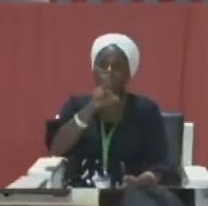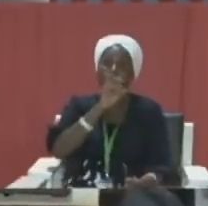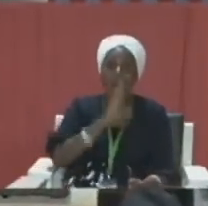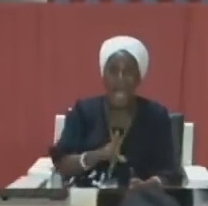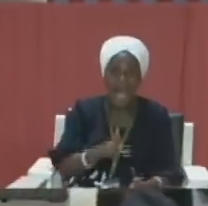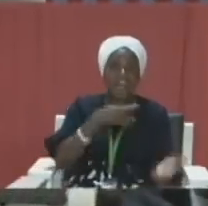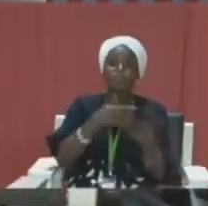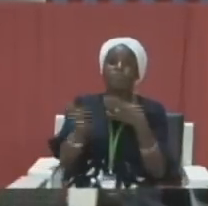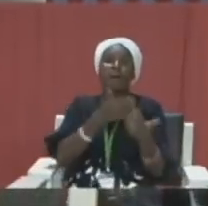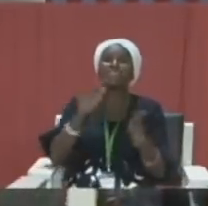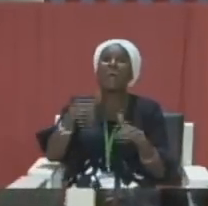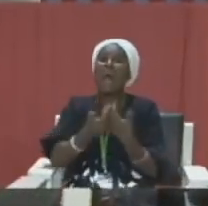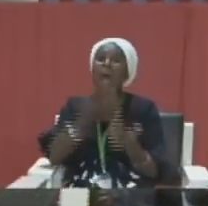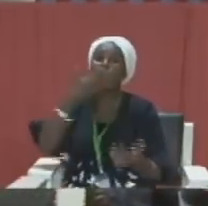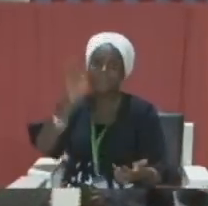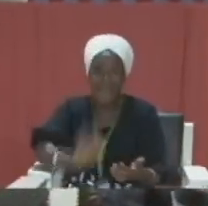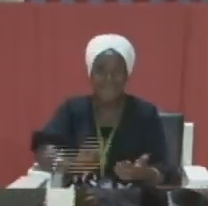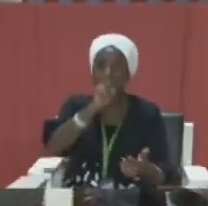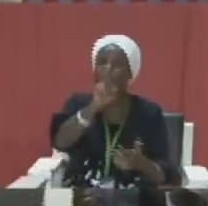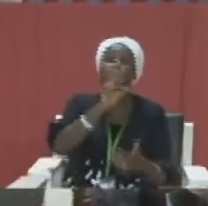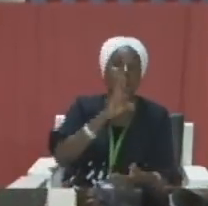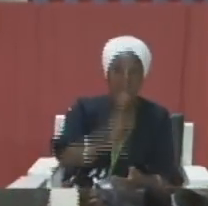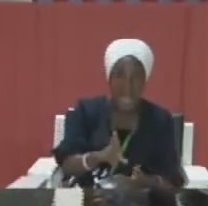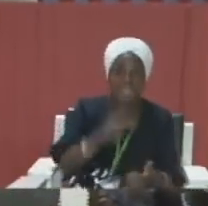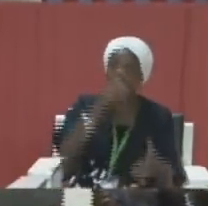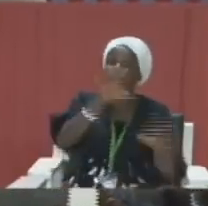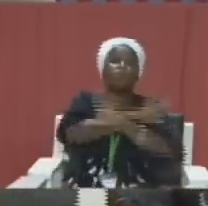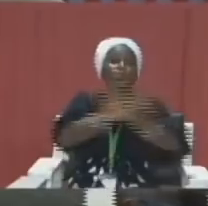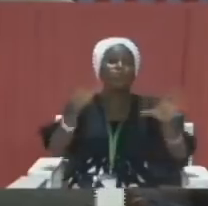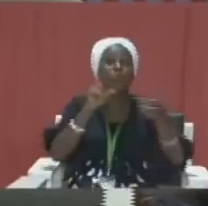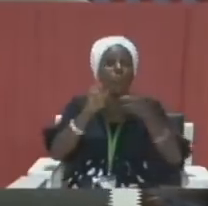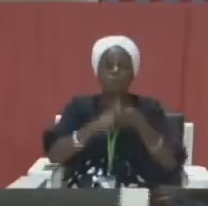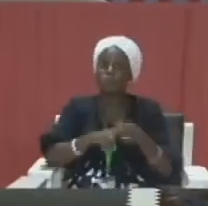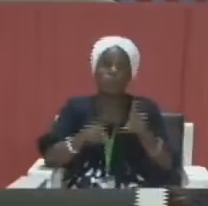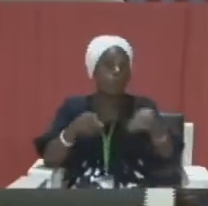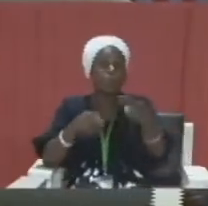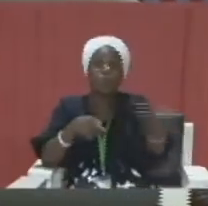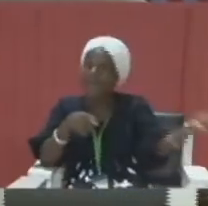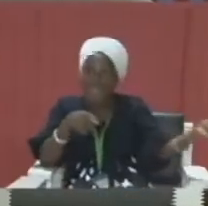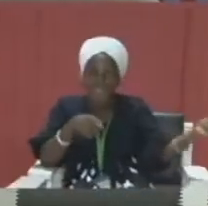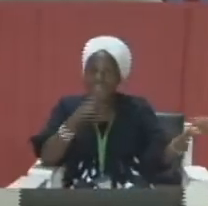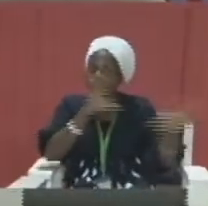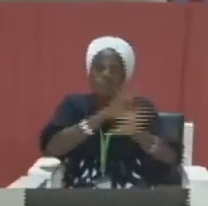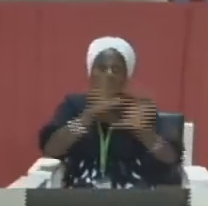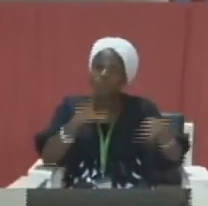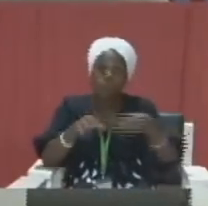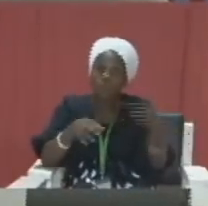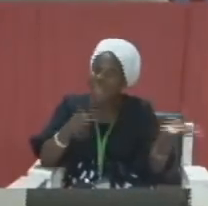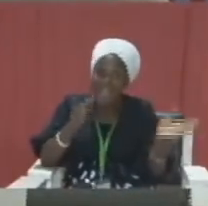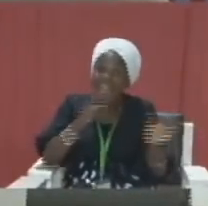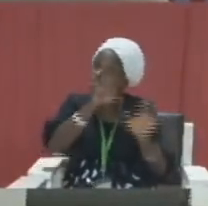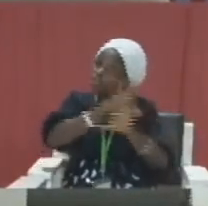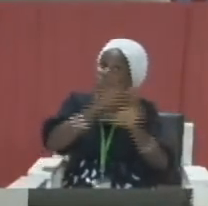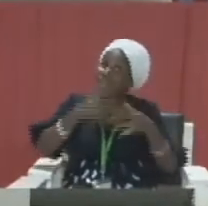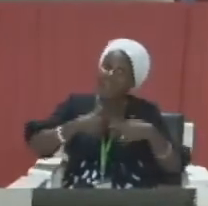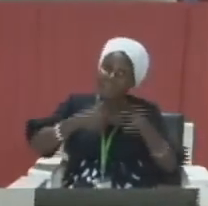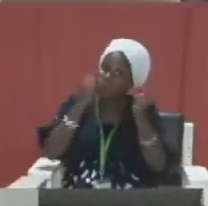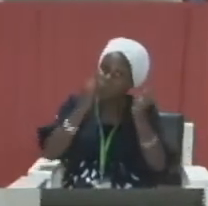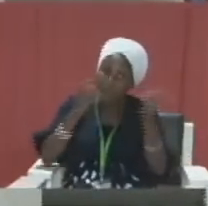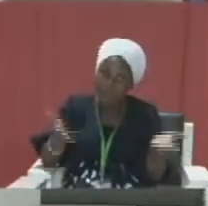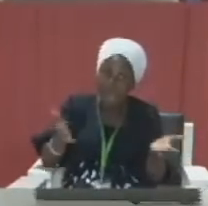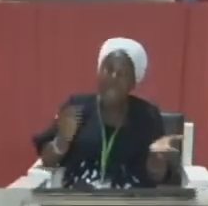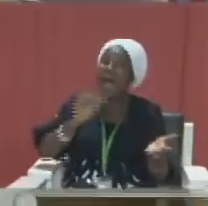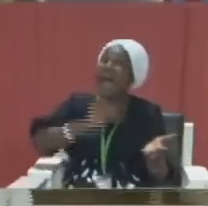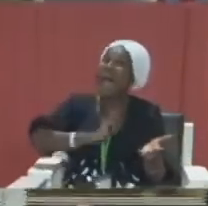are, you don't want to face death by yourself, you have no power to face death, I recommend to